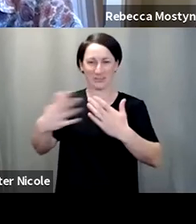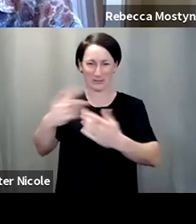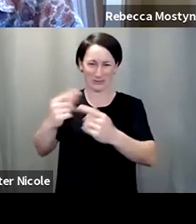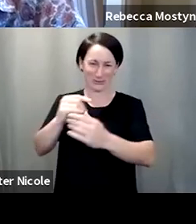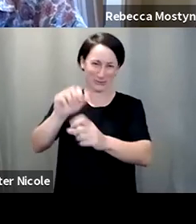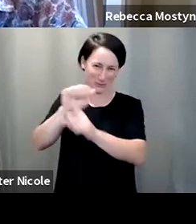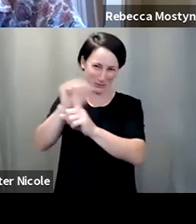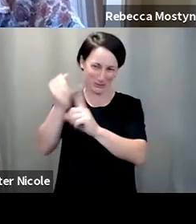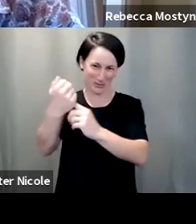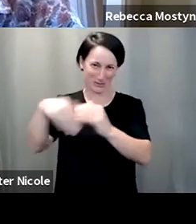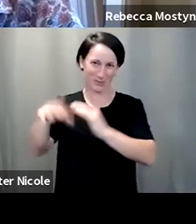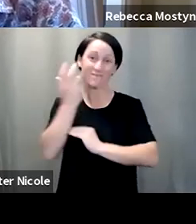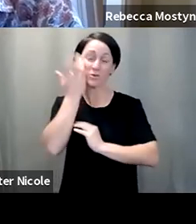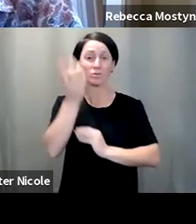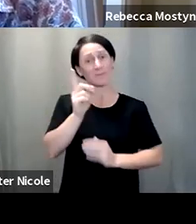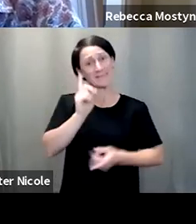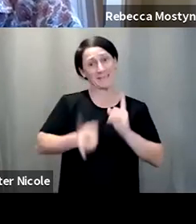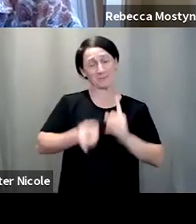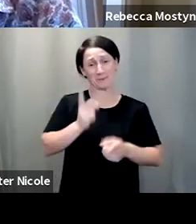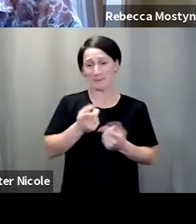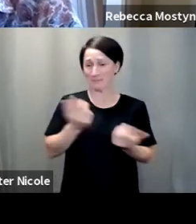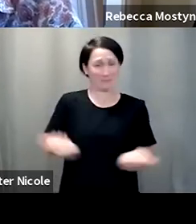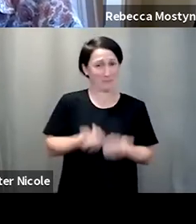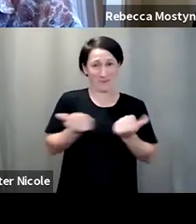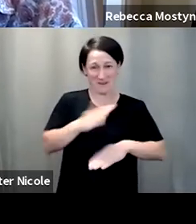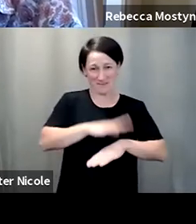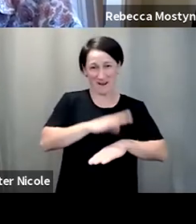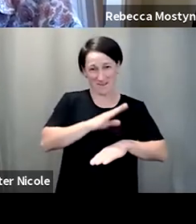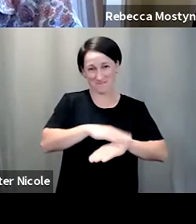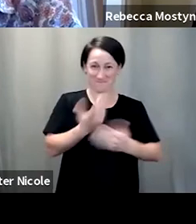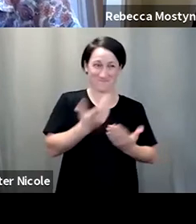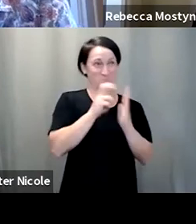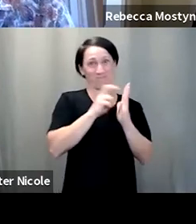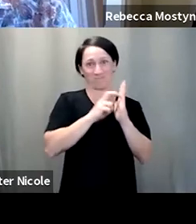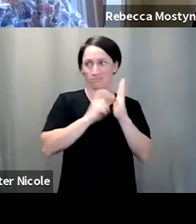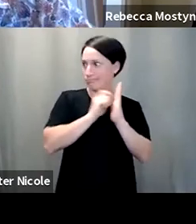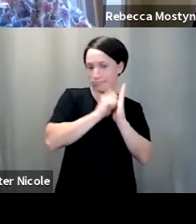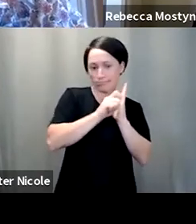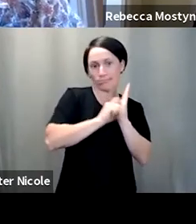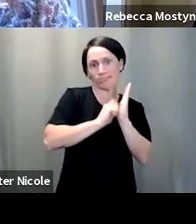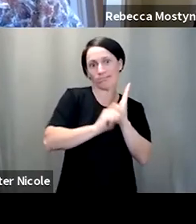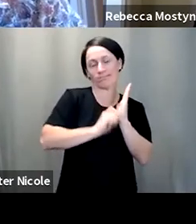although there's never time to document things, it's so important that we don't,